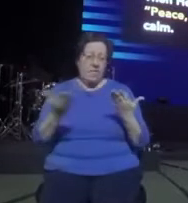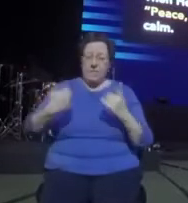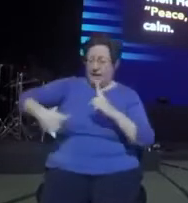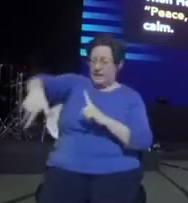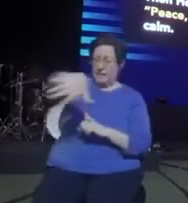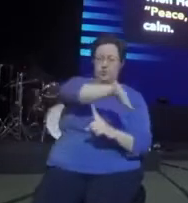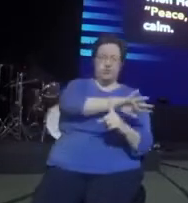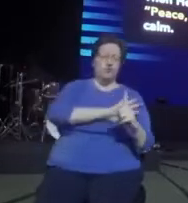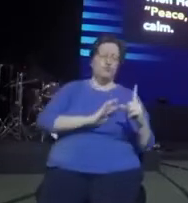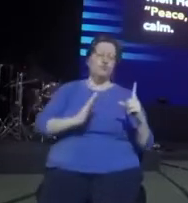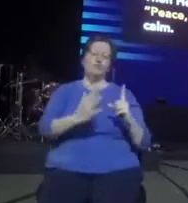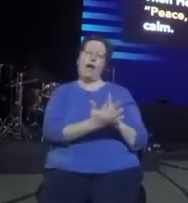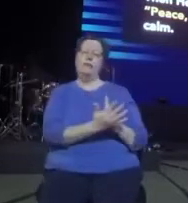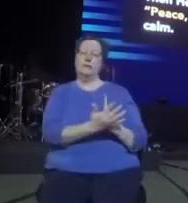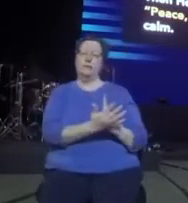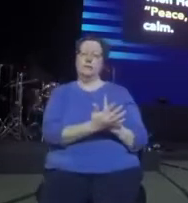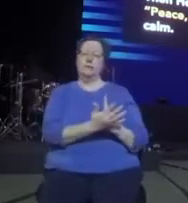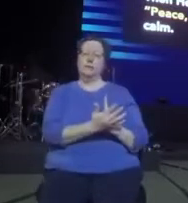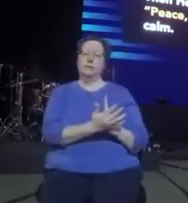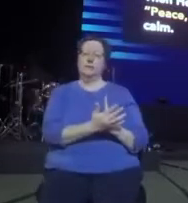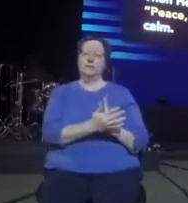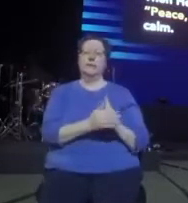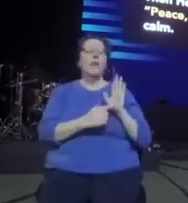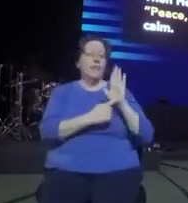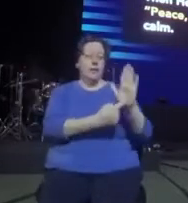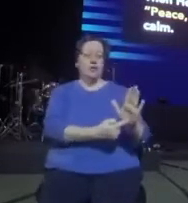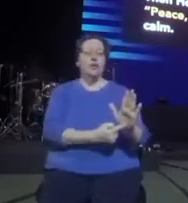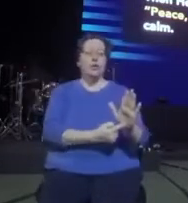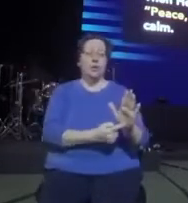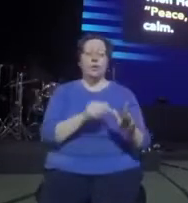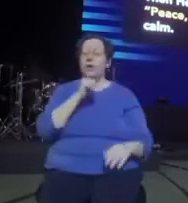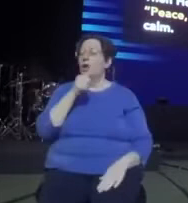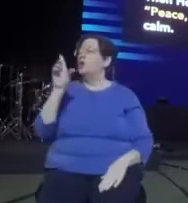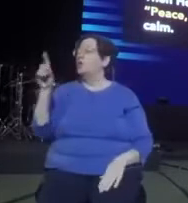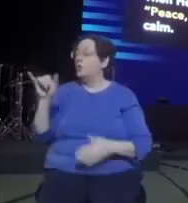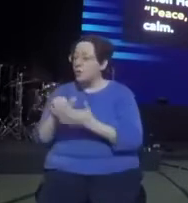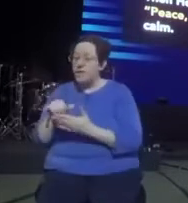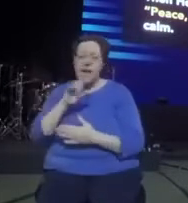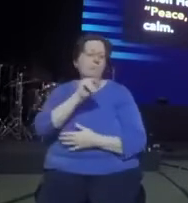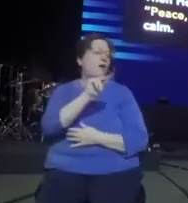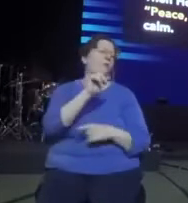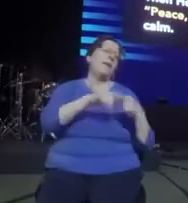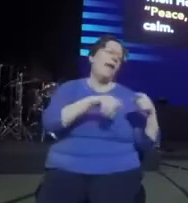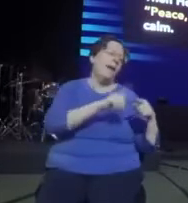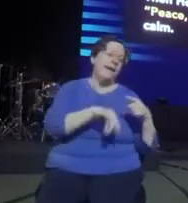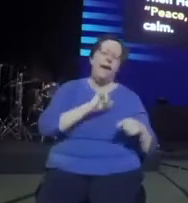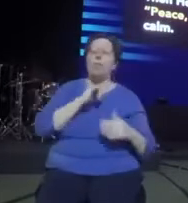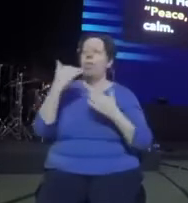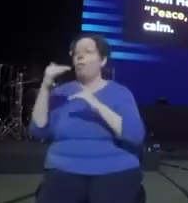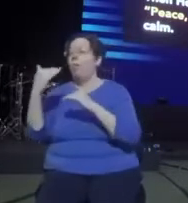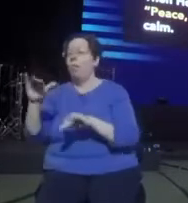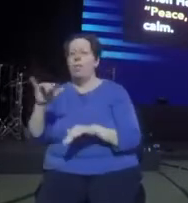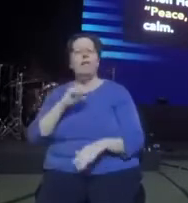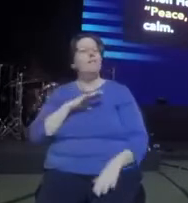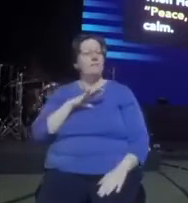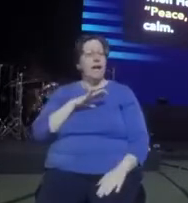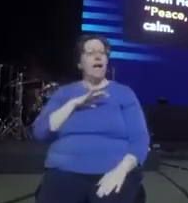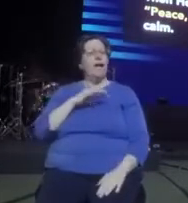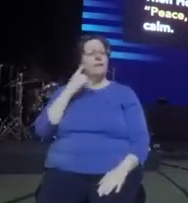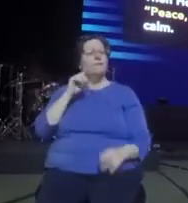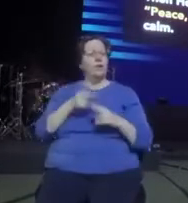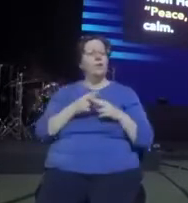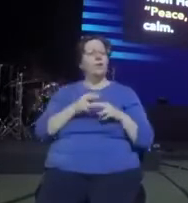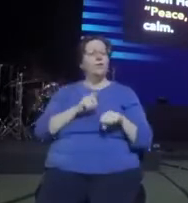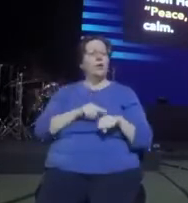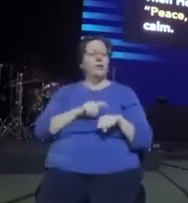around that speak to you every day. They're telling you, don't do this, don't do that, can't do that, can't do that. And that's all fine for a while.